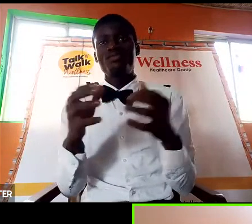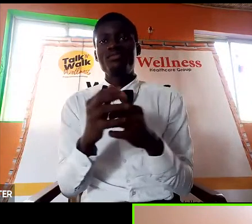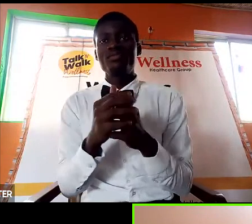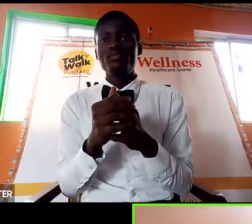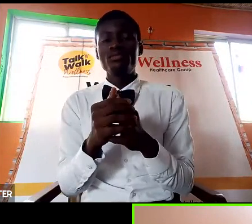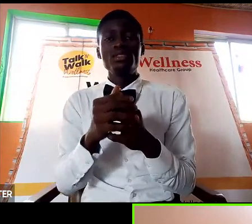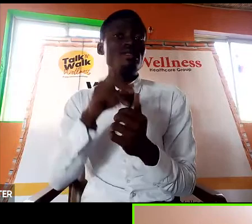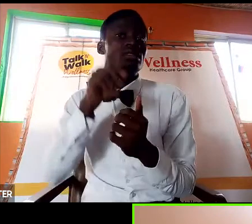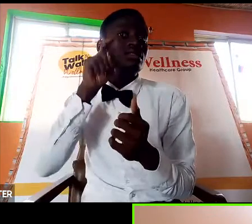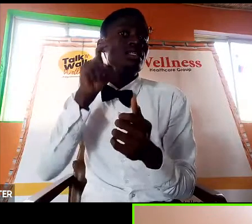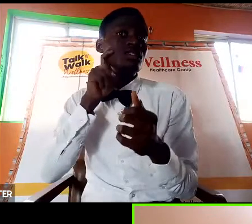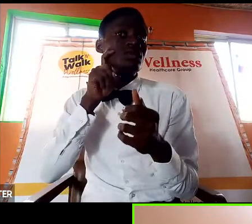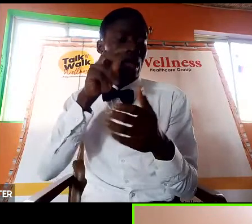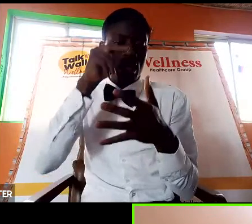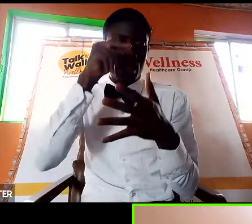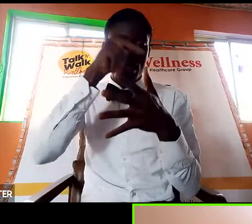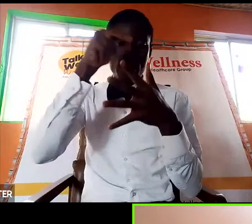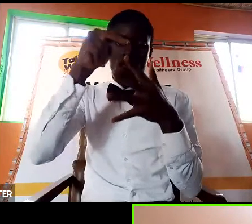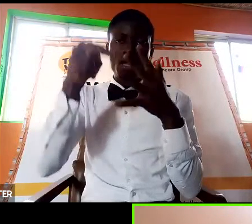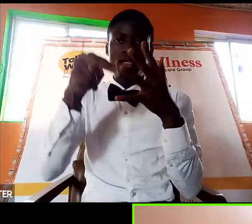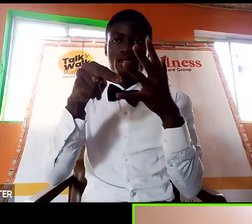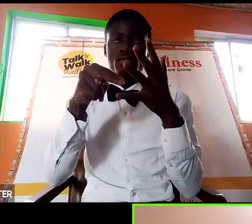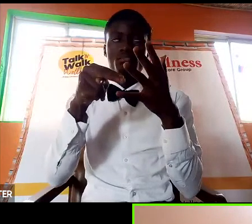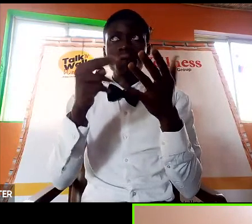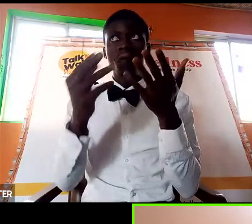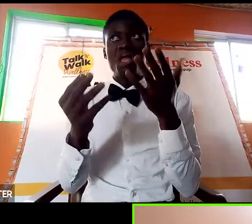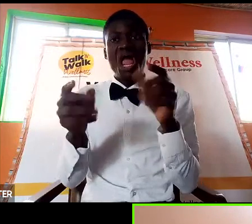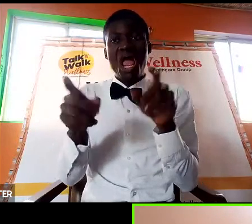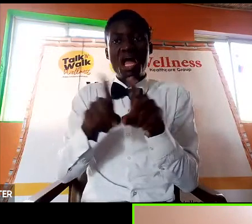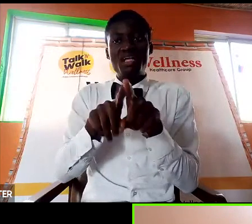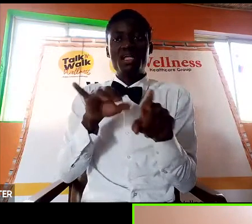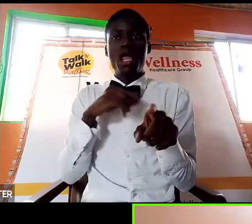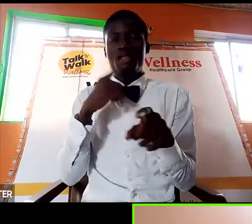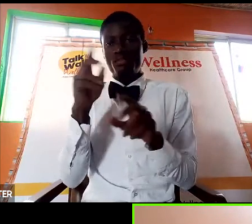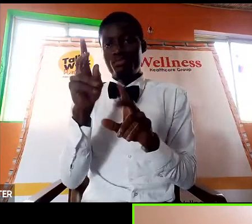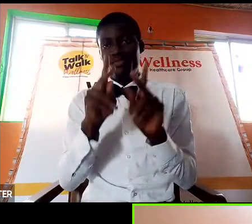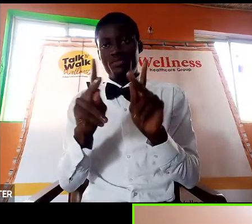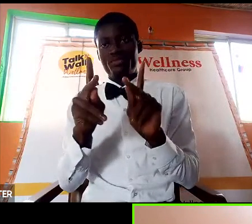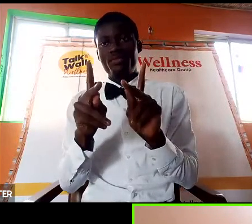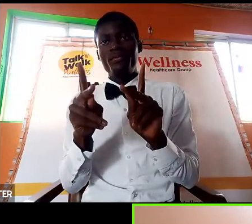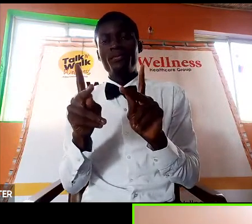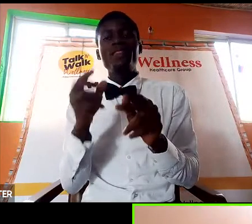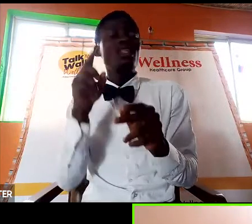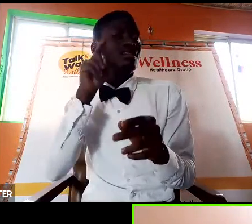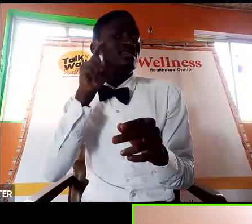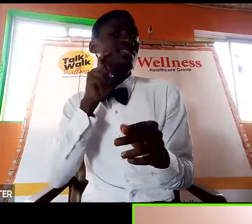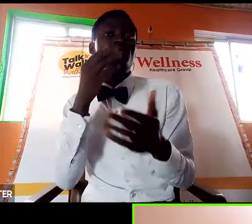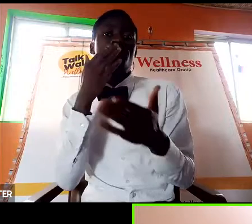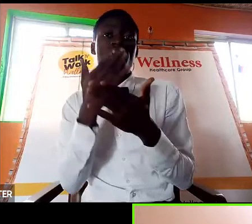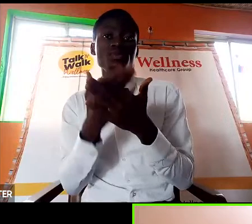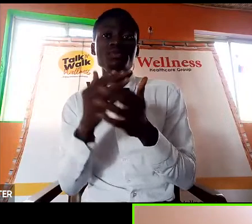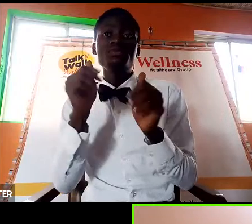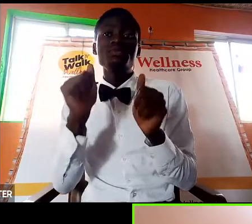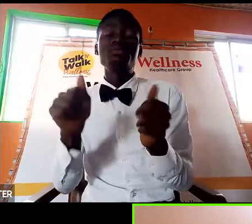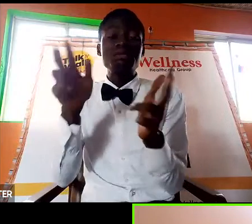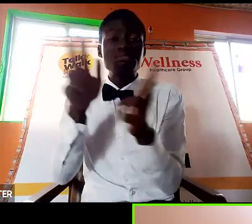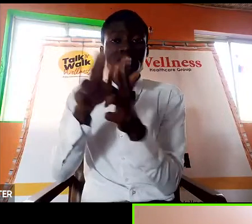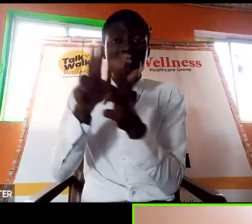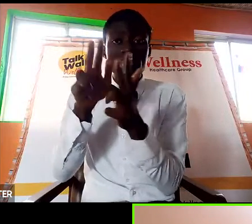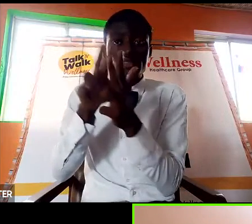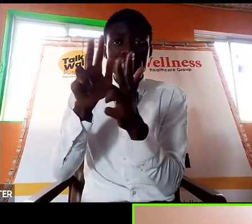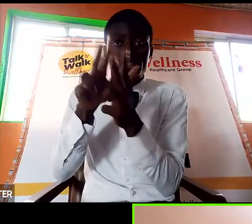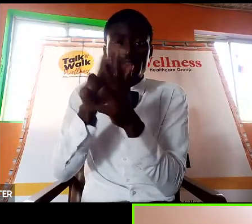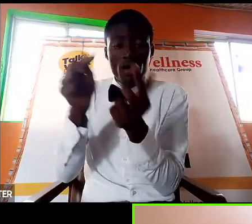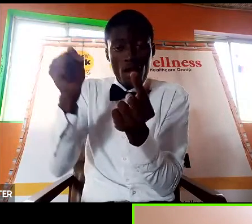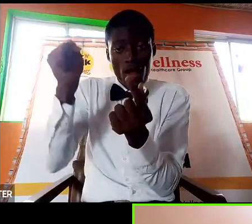be, like I normally tell some people, that sex is deep. And then you can search and not get to the end of it. So, but as long as